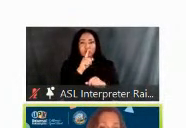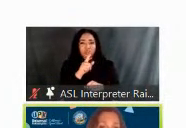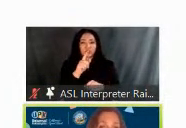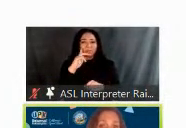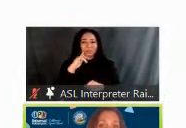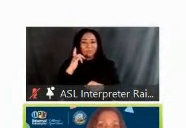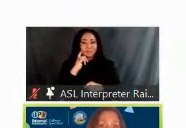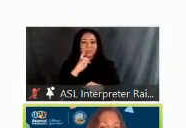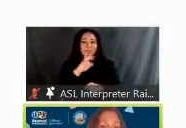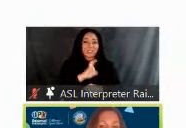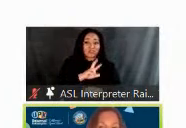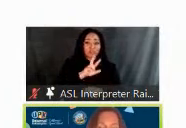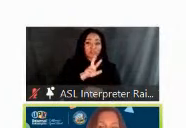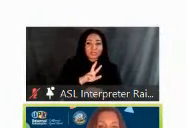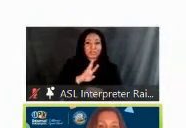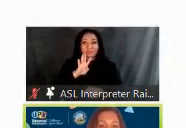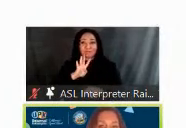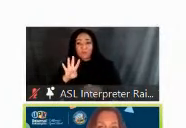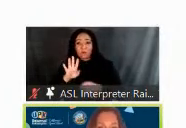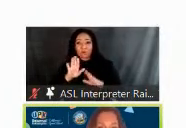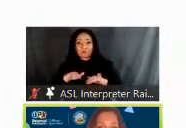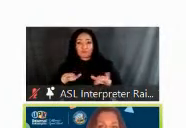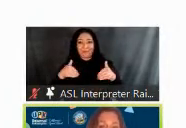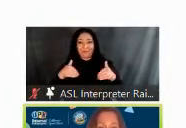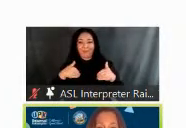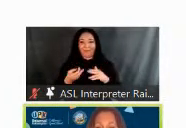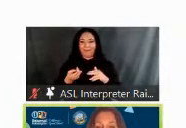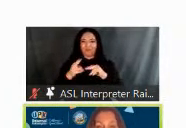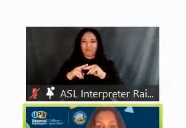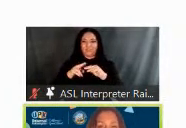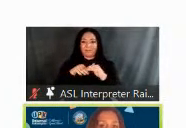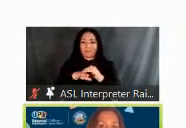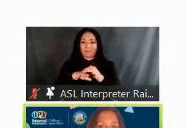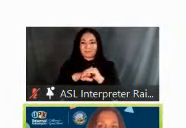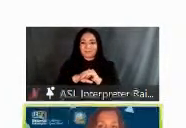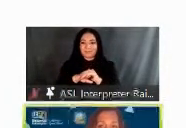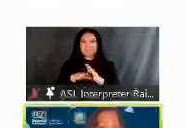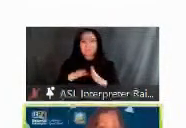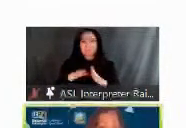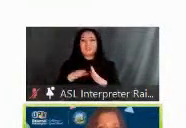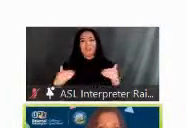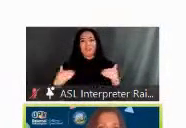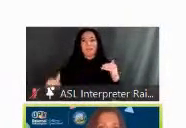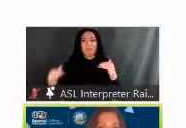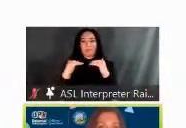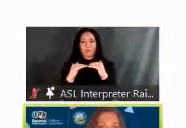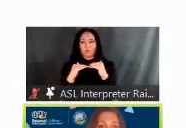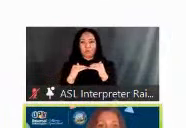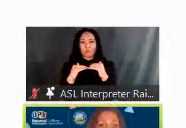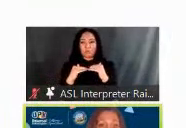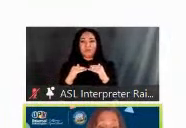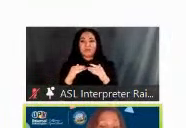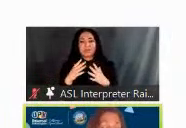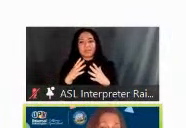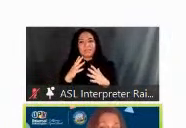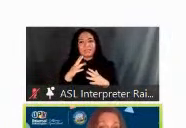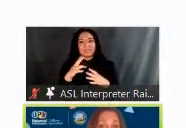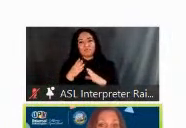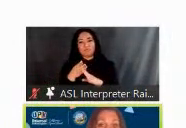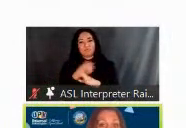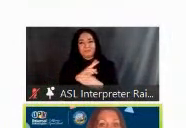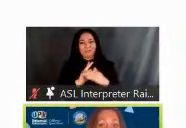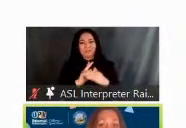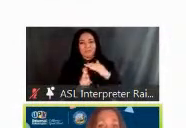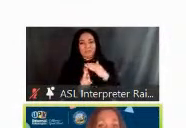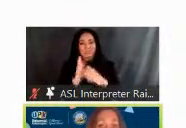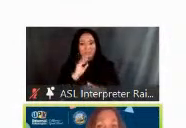4-year-old children have increased access to high quality and equitable pre-K learning experiences. On